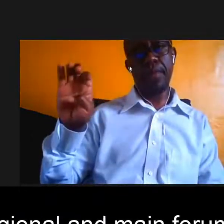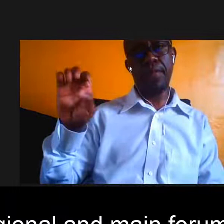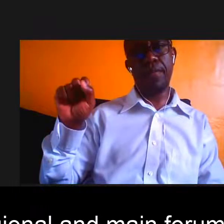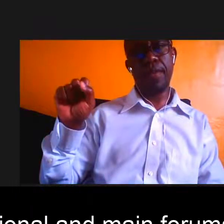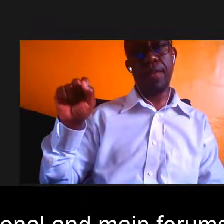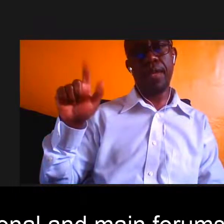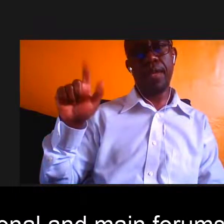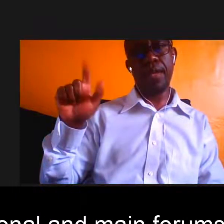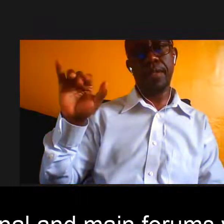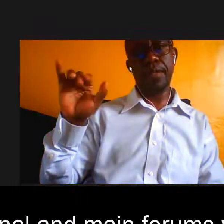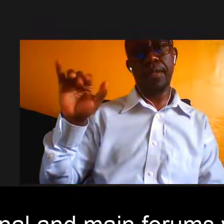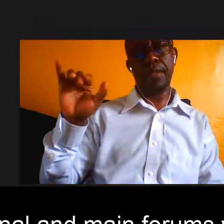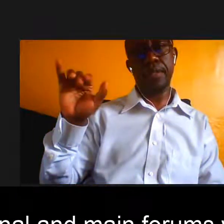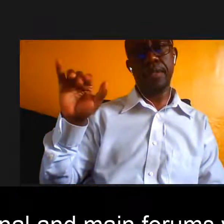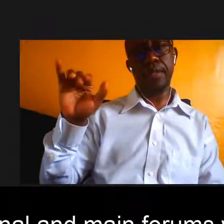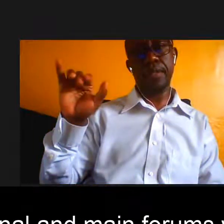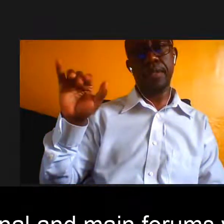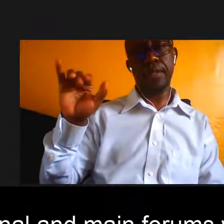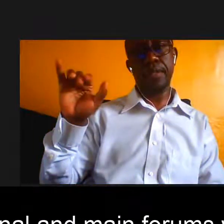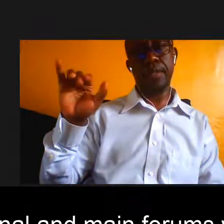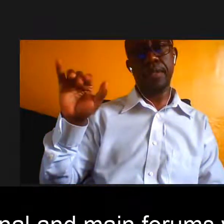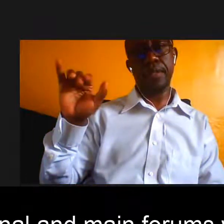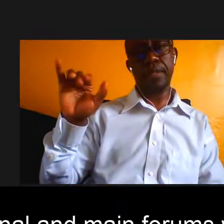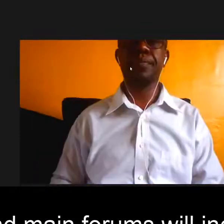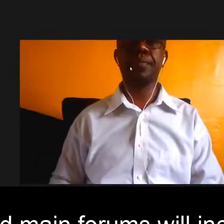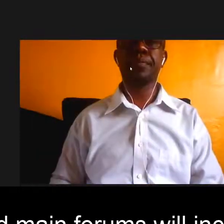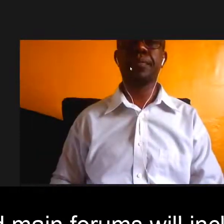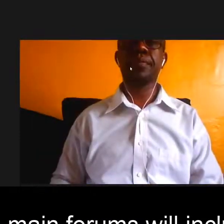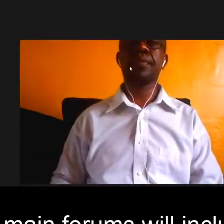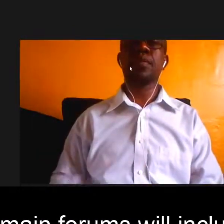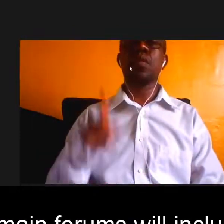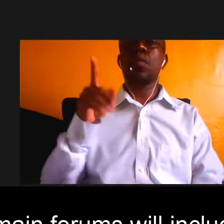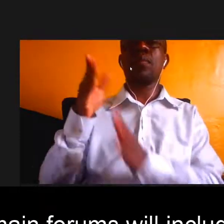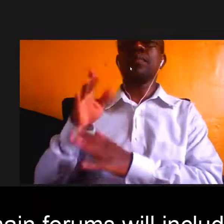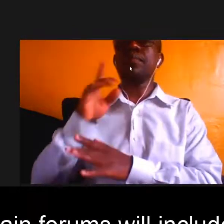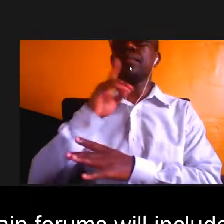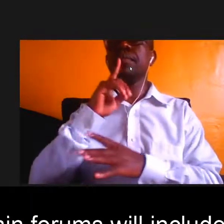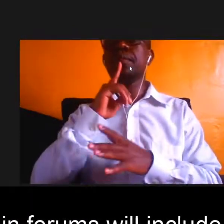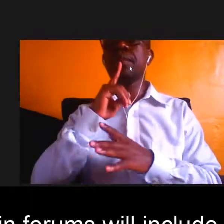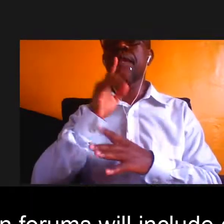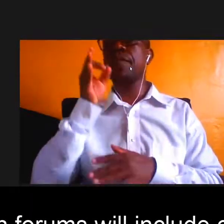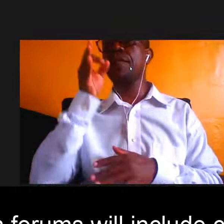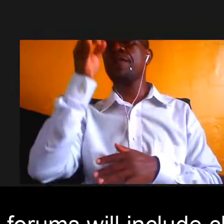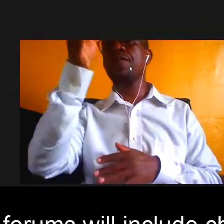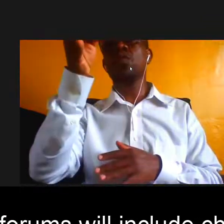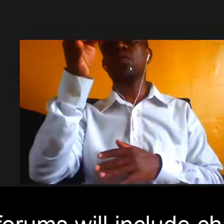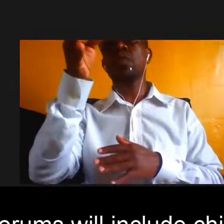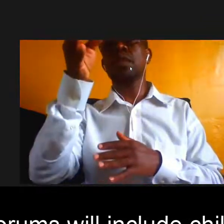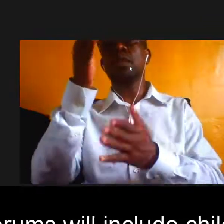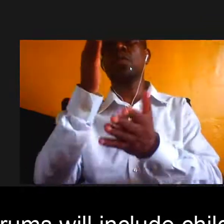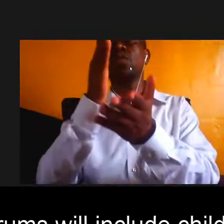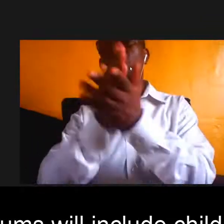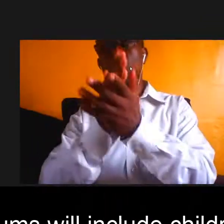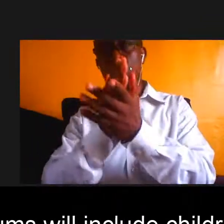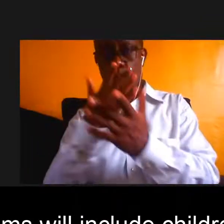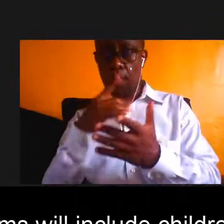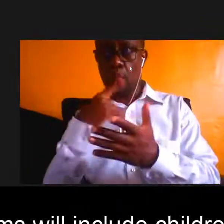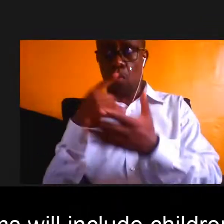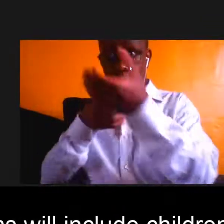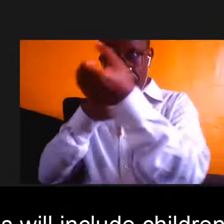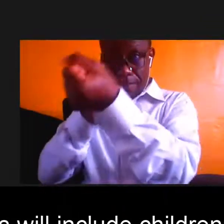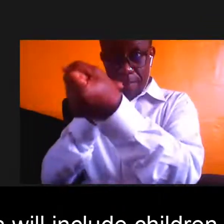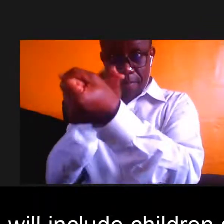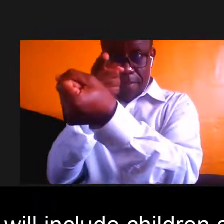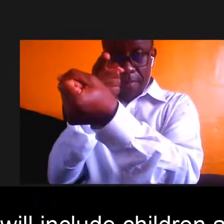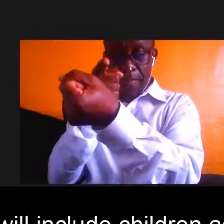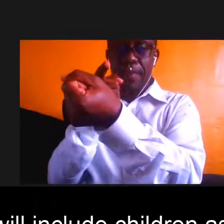Roosevelt says, the future belongs to those who believe on the beauty of their dreams. And I know this CSO Forum